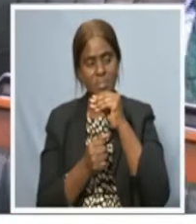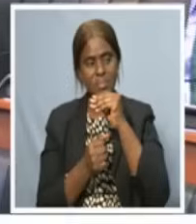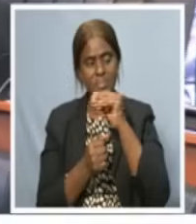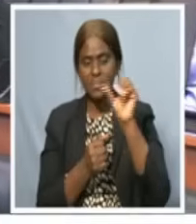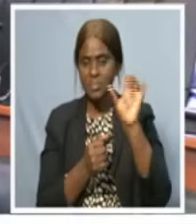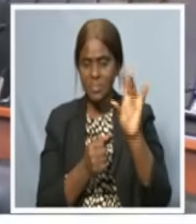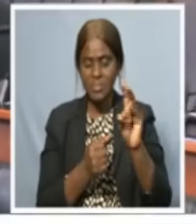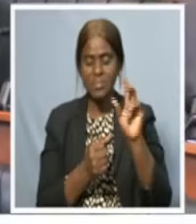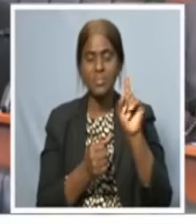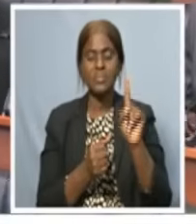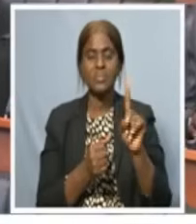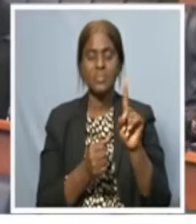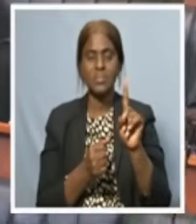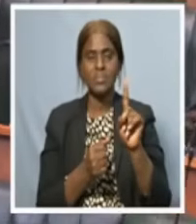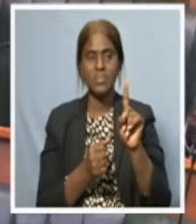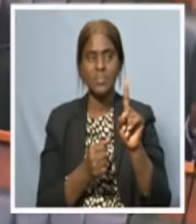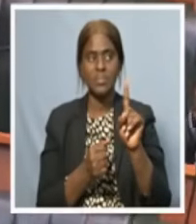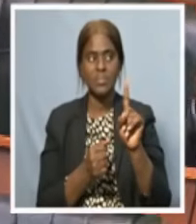71.